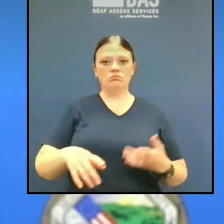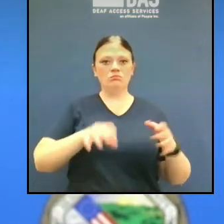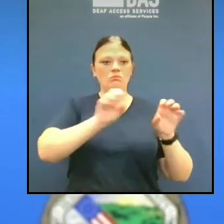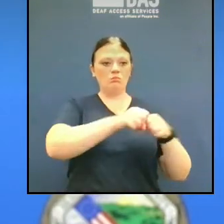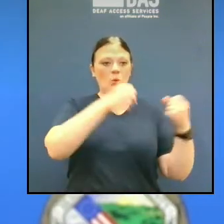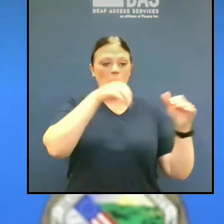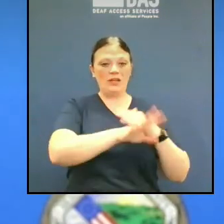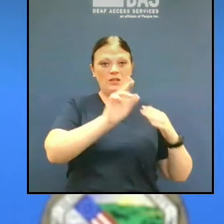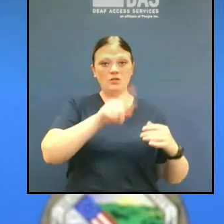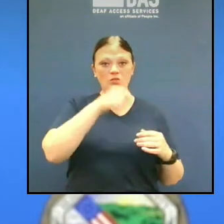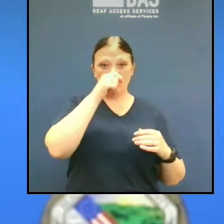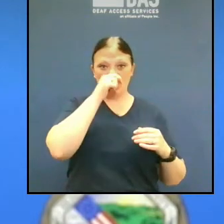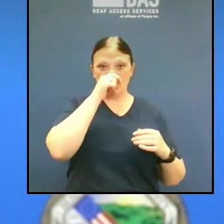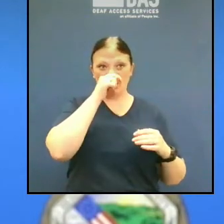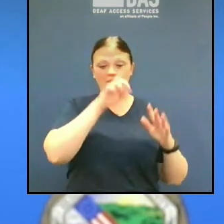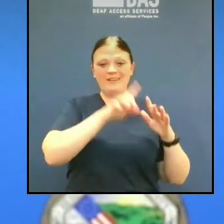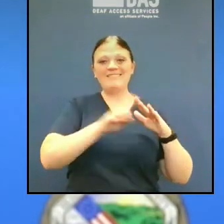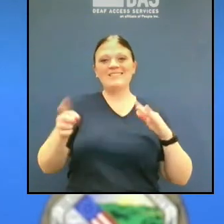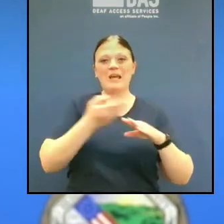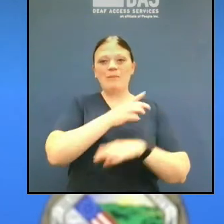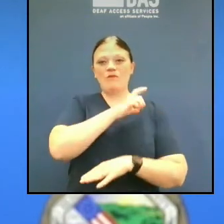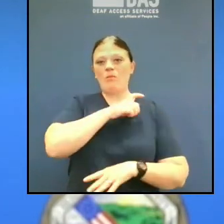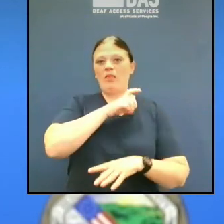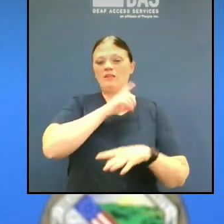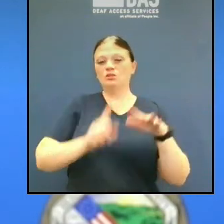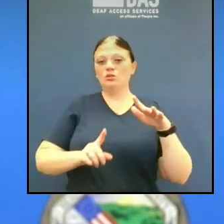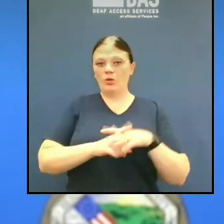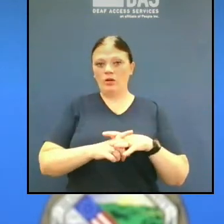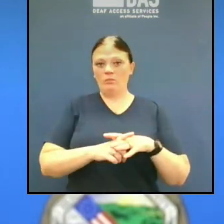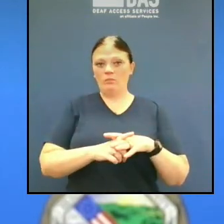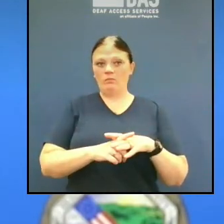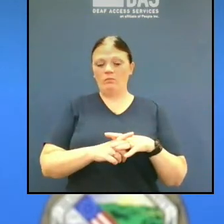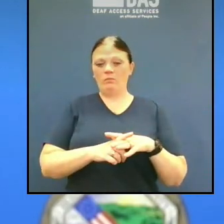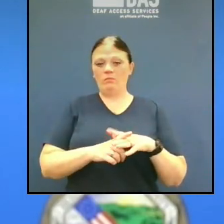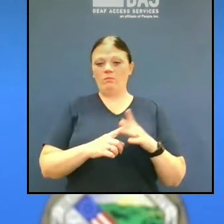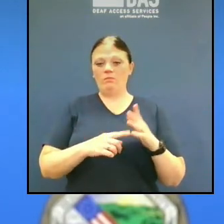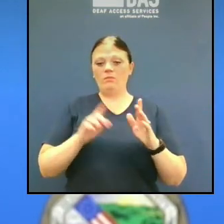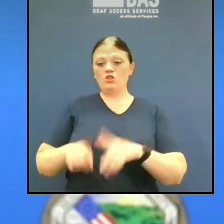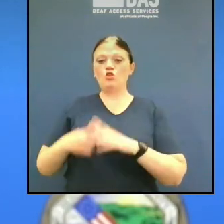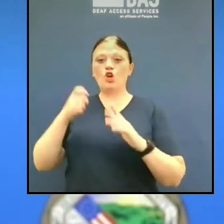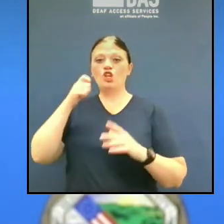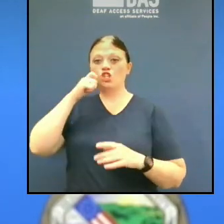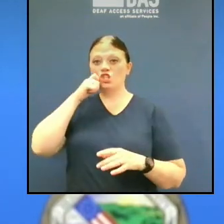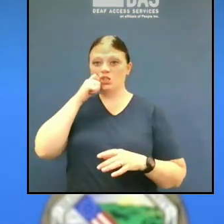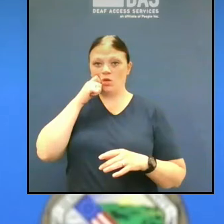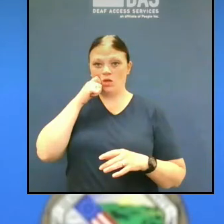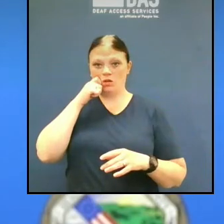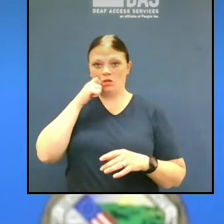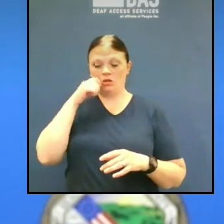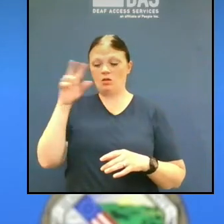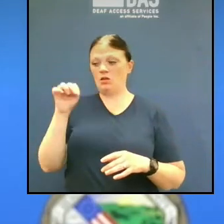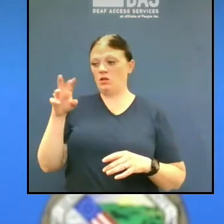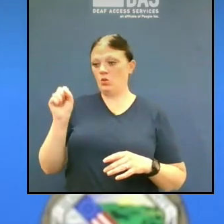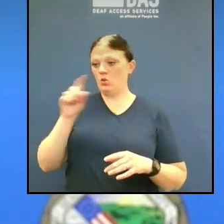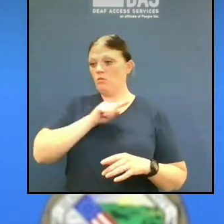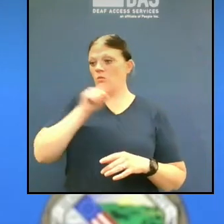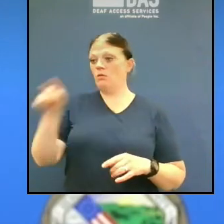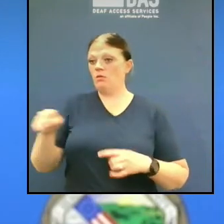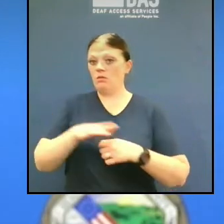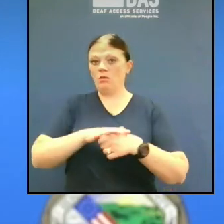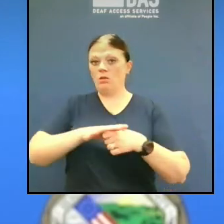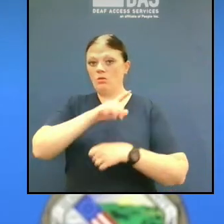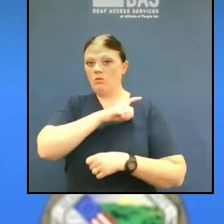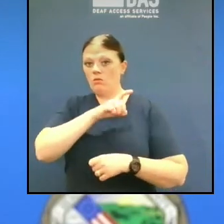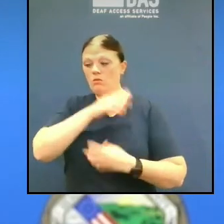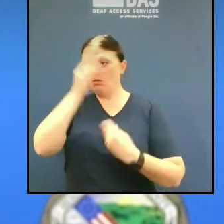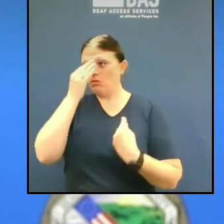into a Target, escaped before police came. They started in Cheektowaga. The news went out to local law enforcement